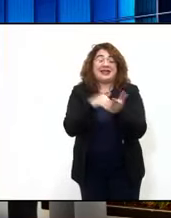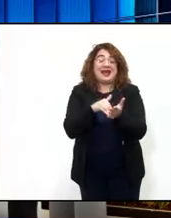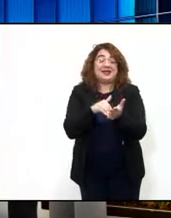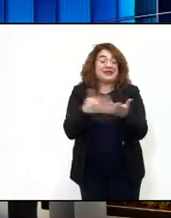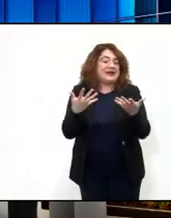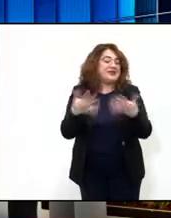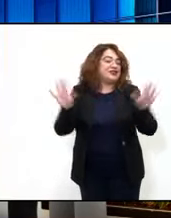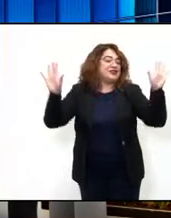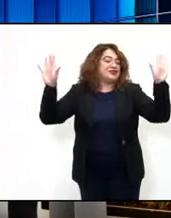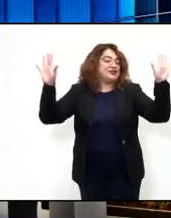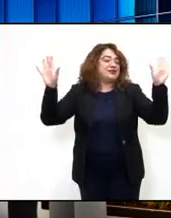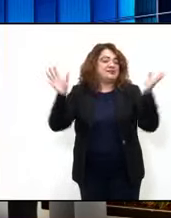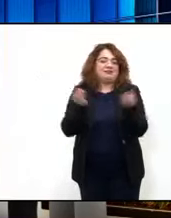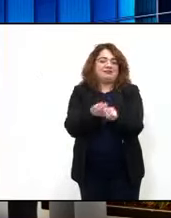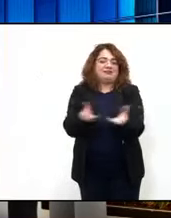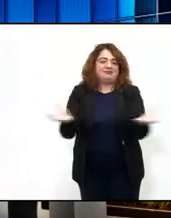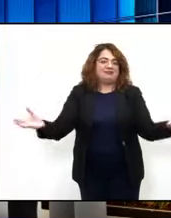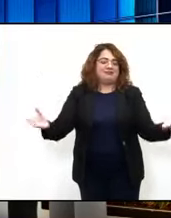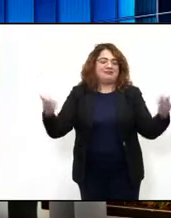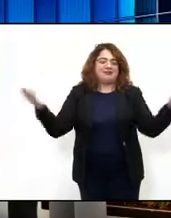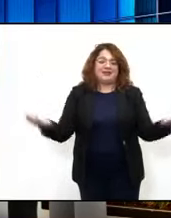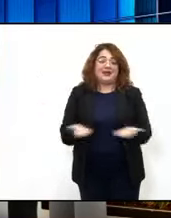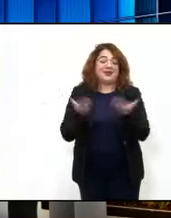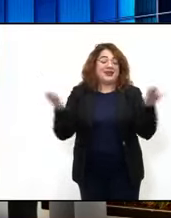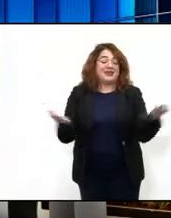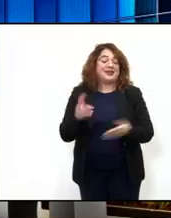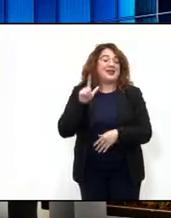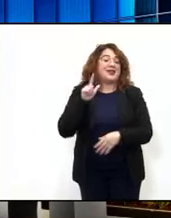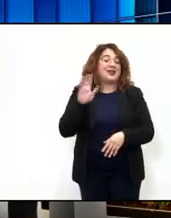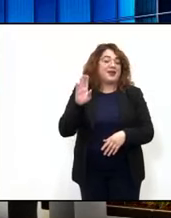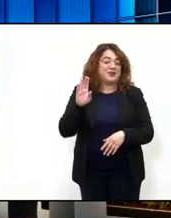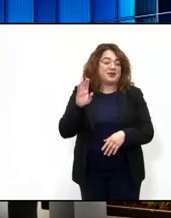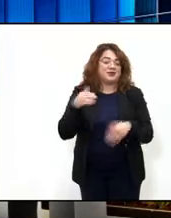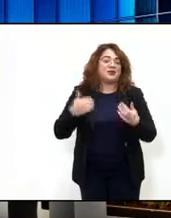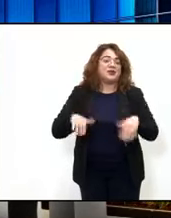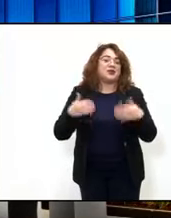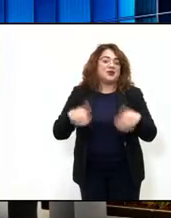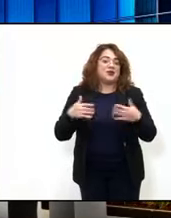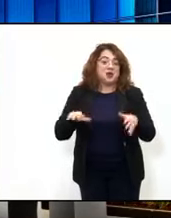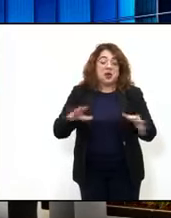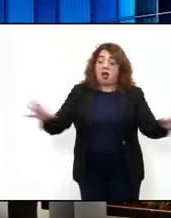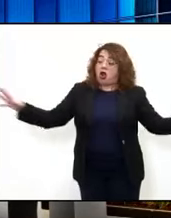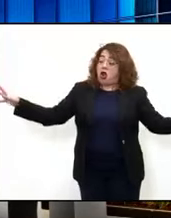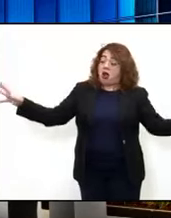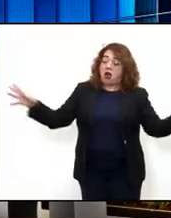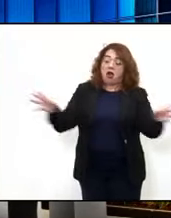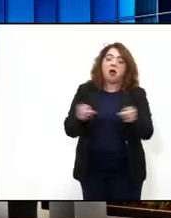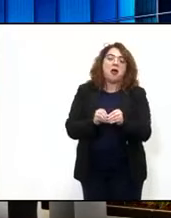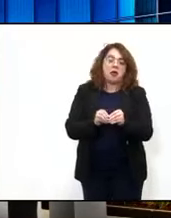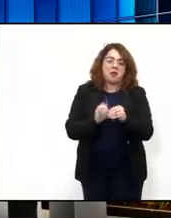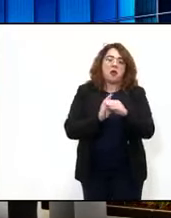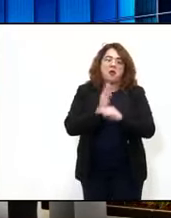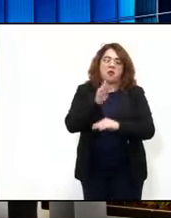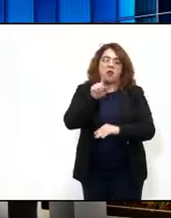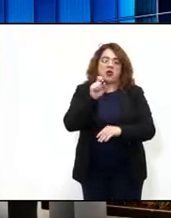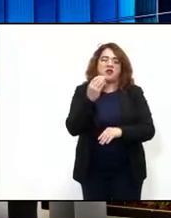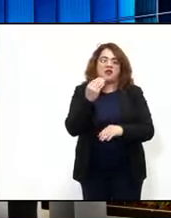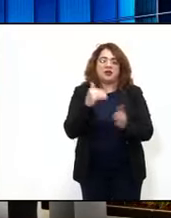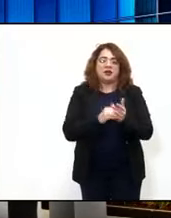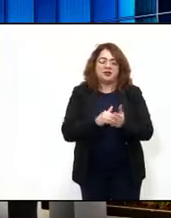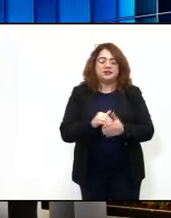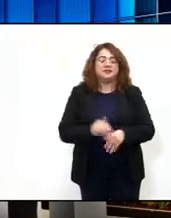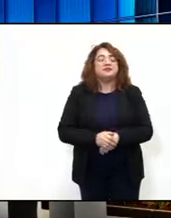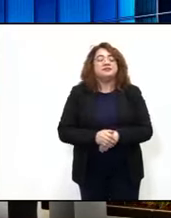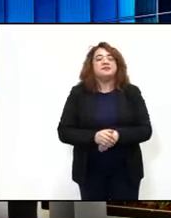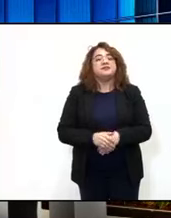of vaccine that have been administered in the city overall when you add those numbers up. So then if you look at the next